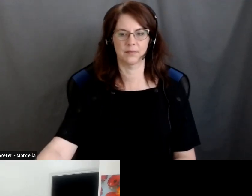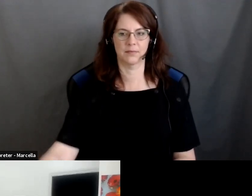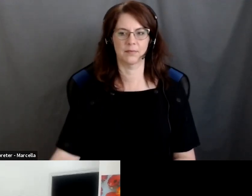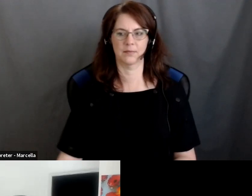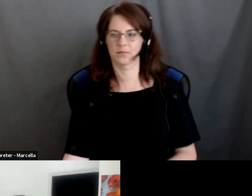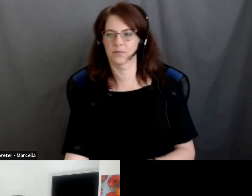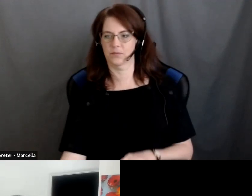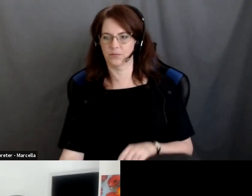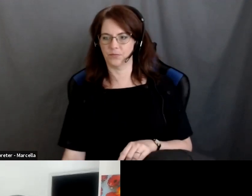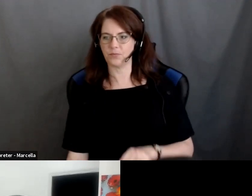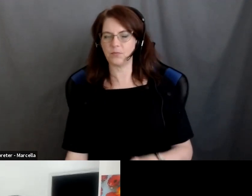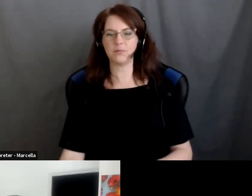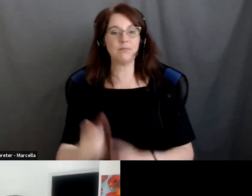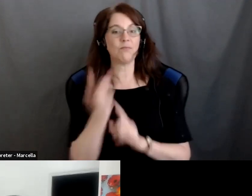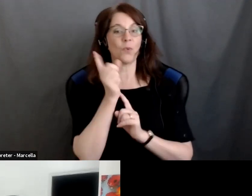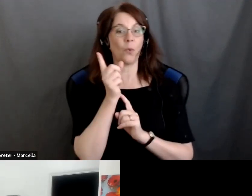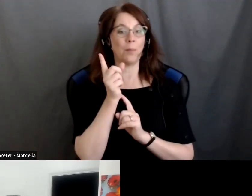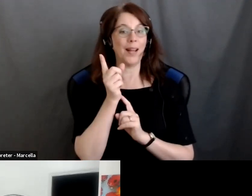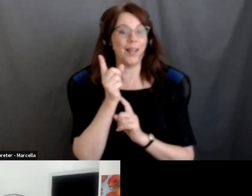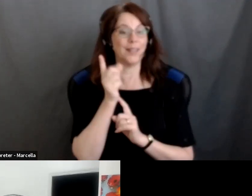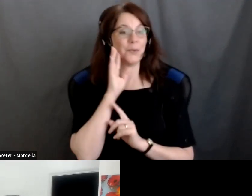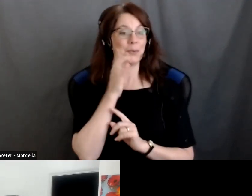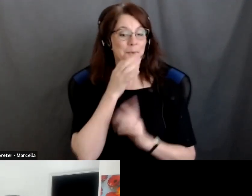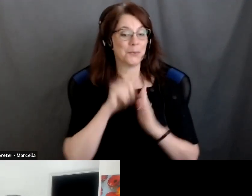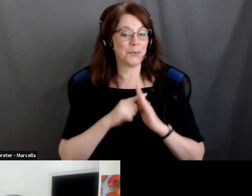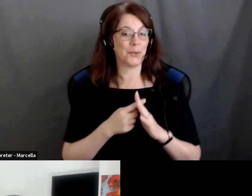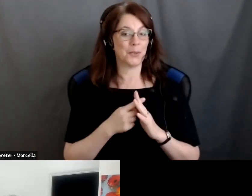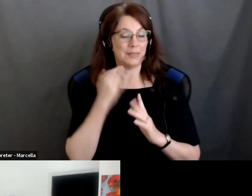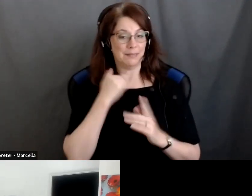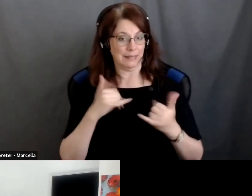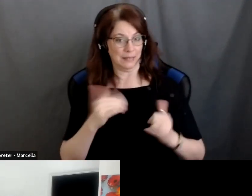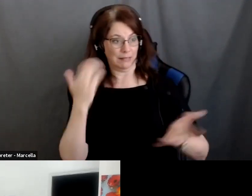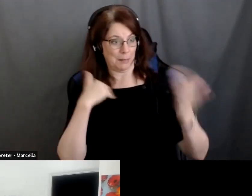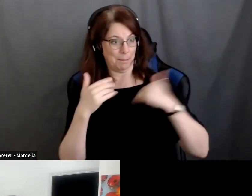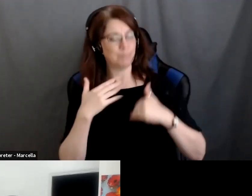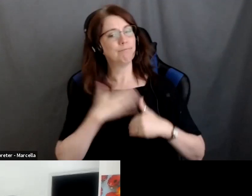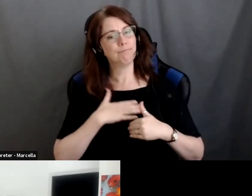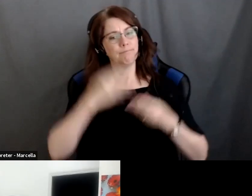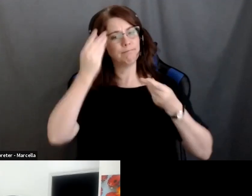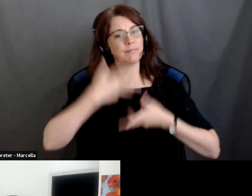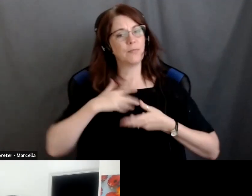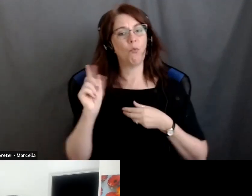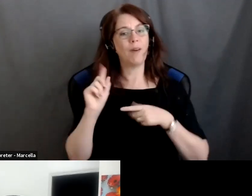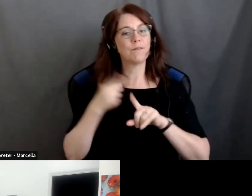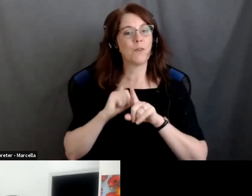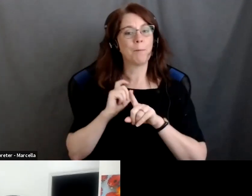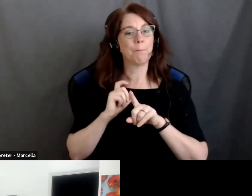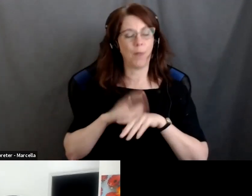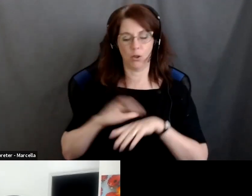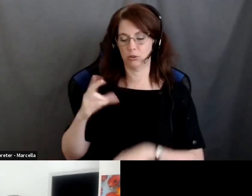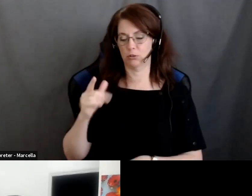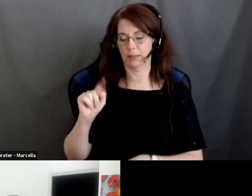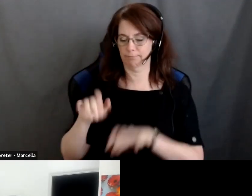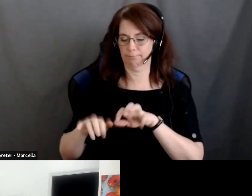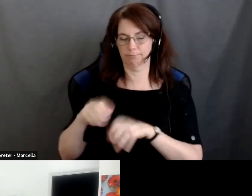1 minute and counting, you guys. If you're still coming in, just drop where you are from in the